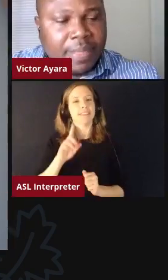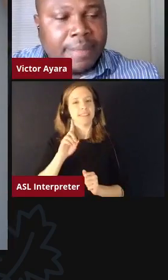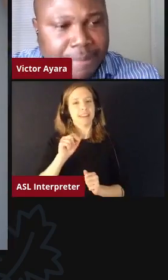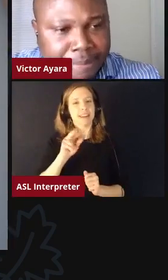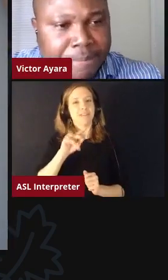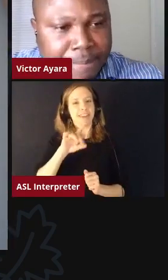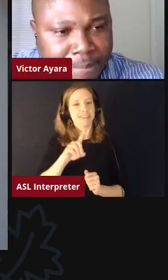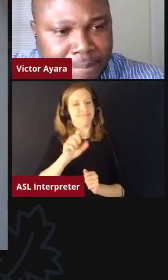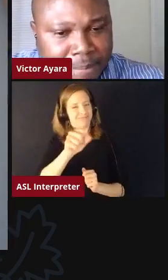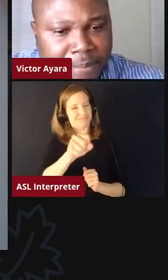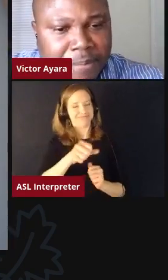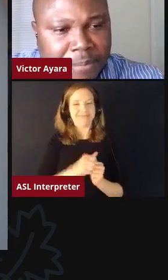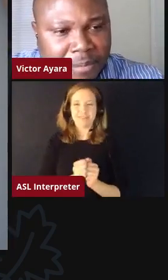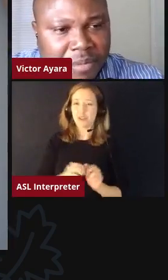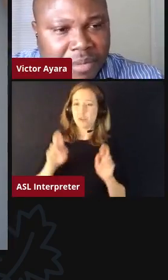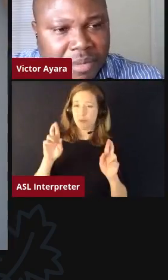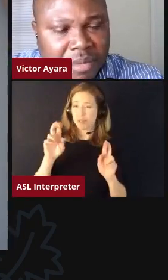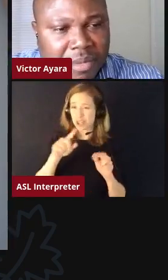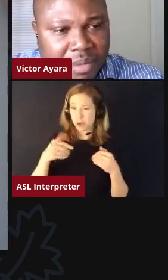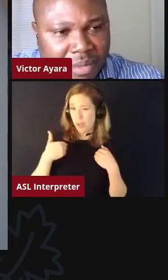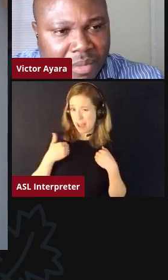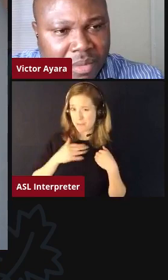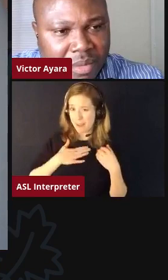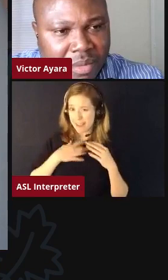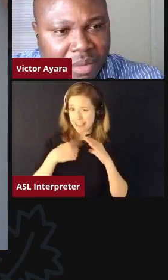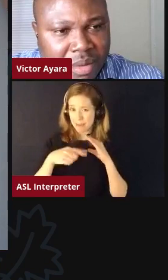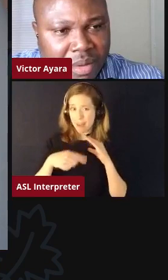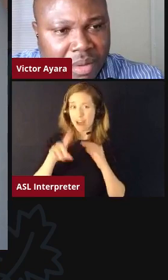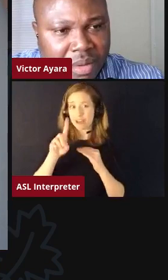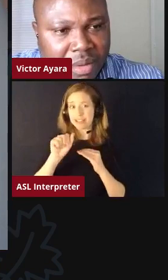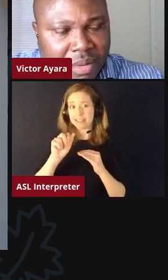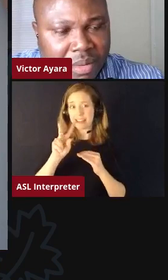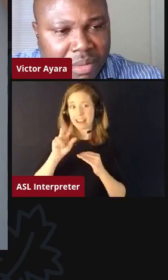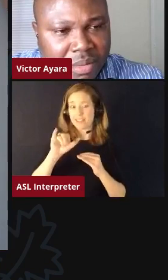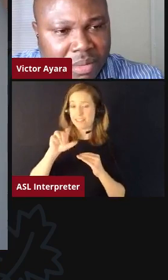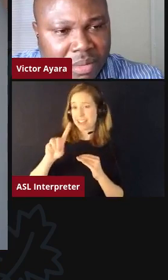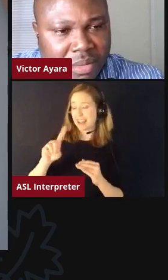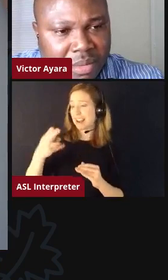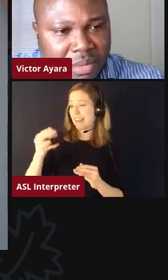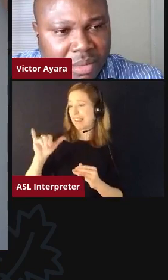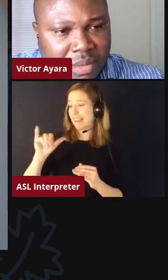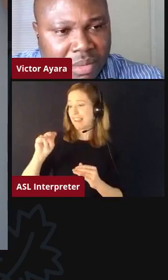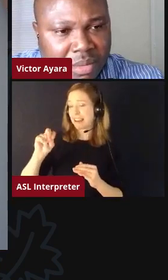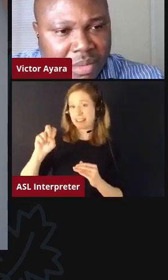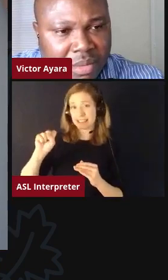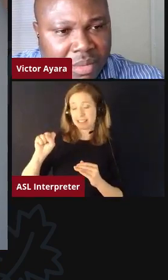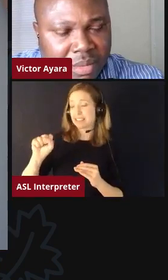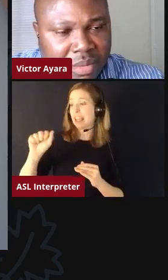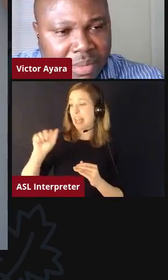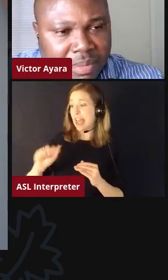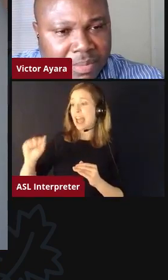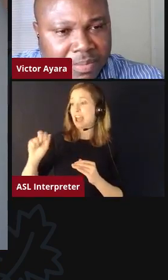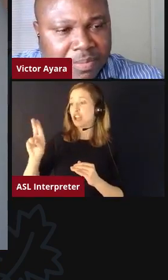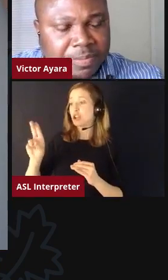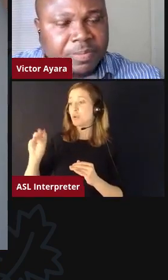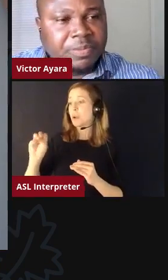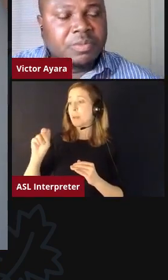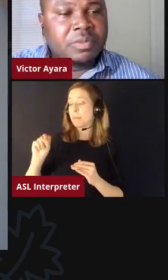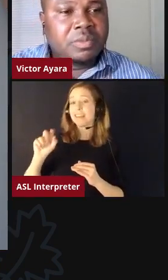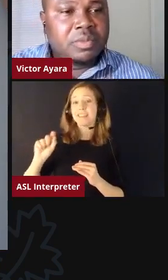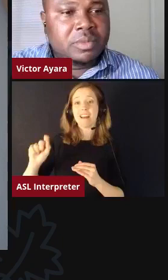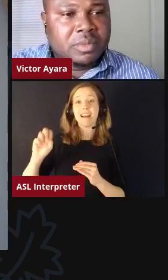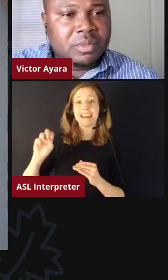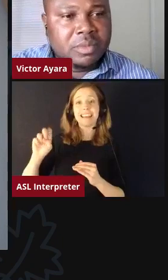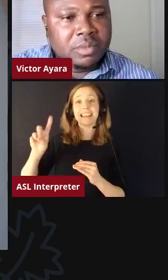It's dahaynes at umn.edu. But we also have a breast cancer champions project. You can find us